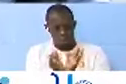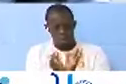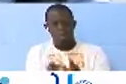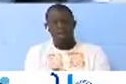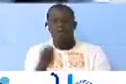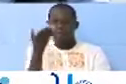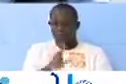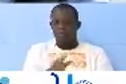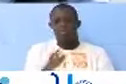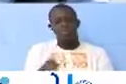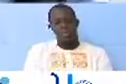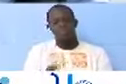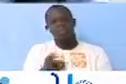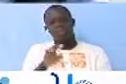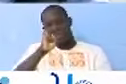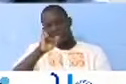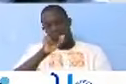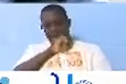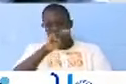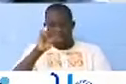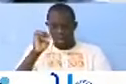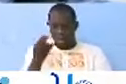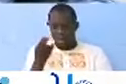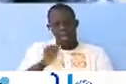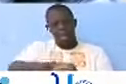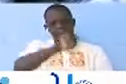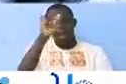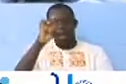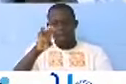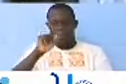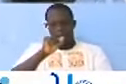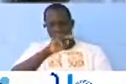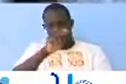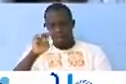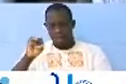we are all relatives. Sane and Money are all the same.